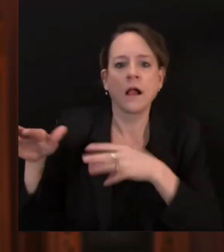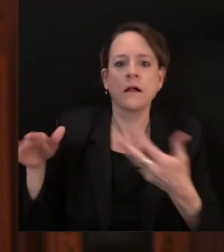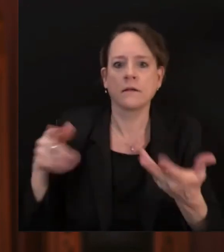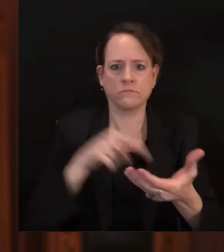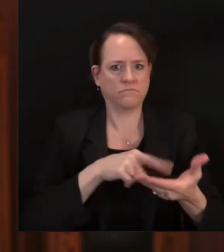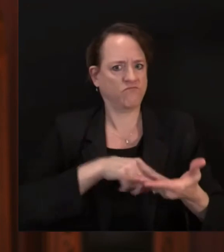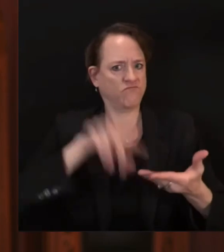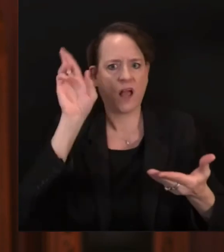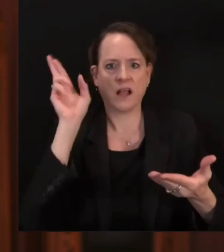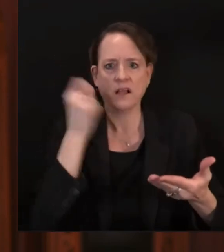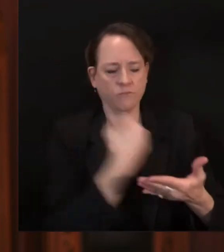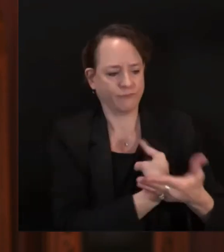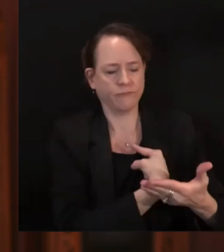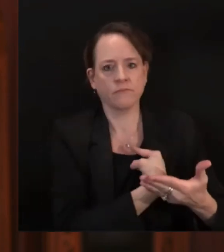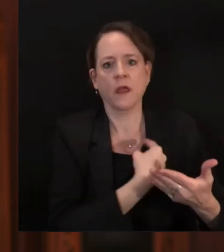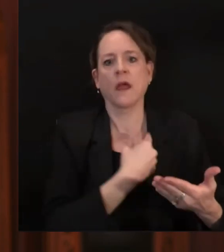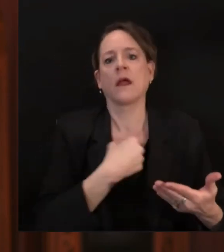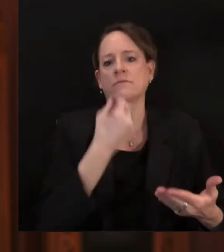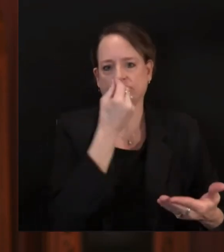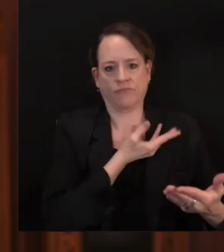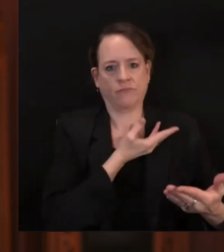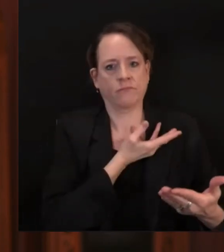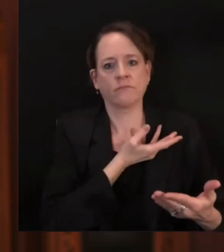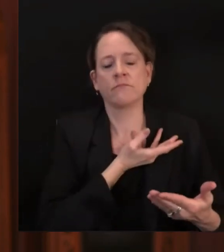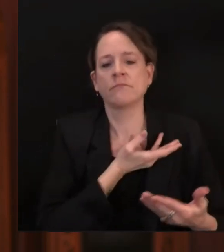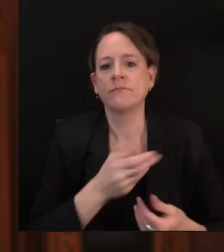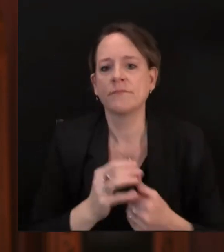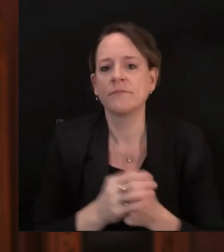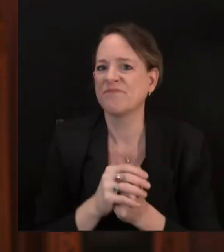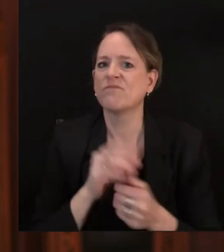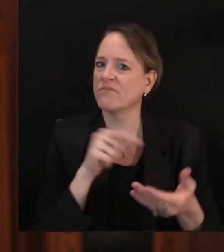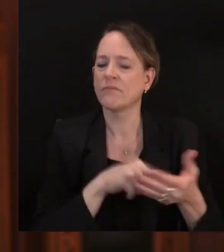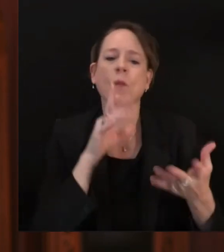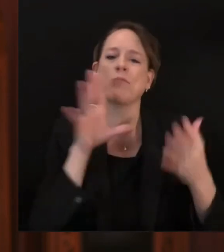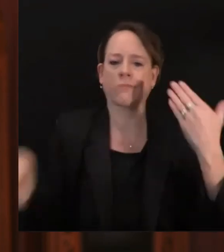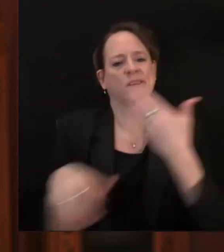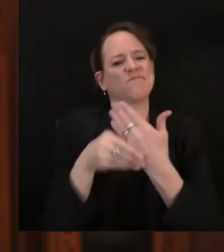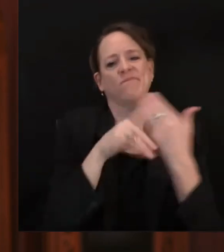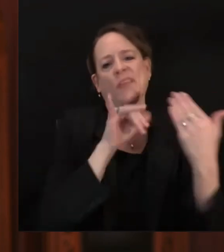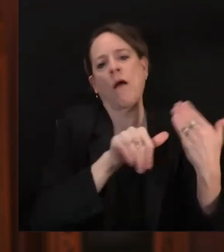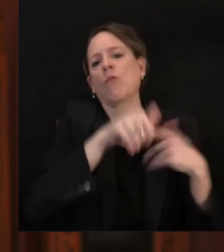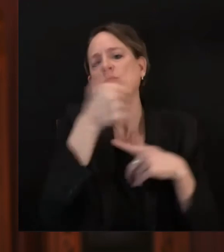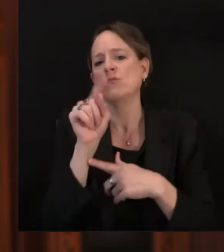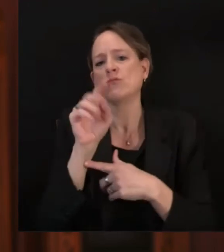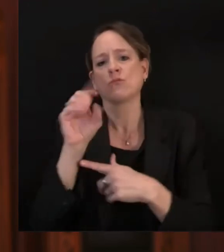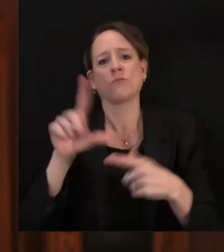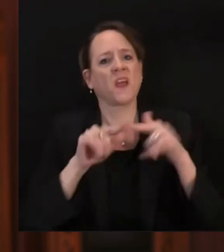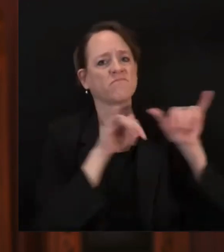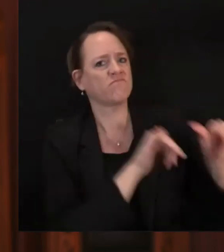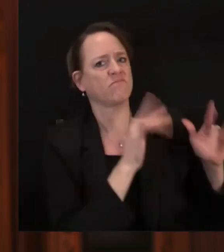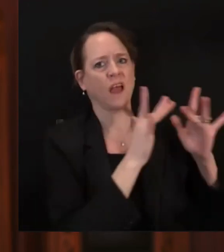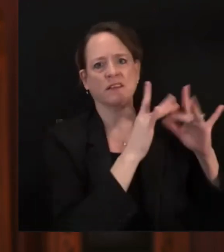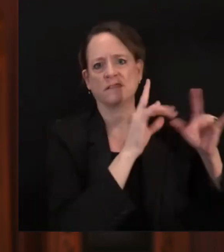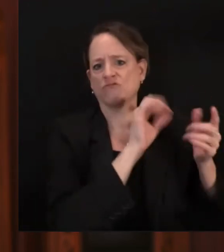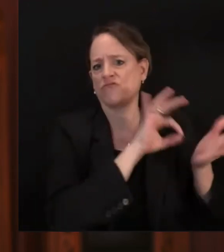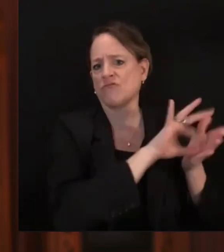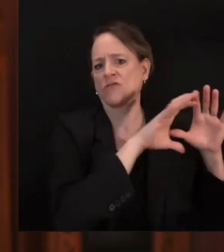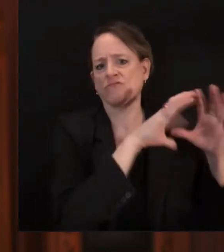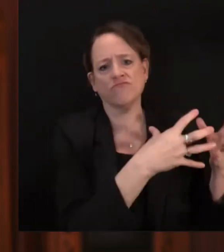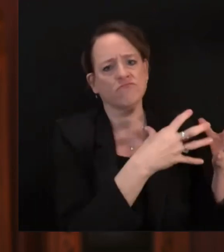someone. But we just want to make sure here in Wisconsin that we are using as many tools at our disposal as